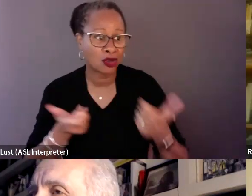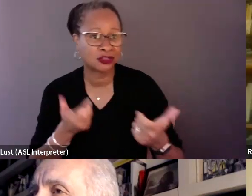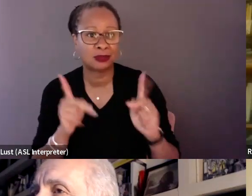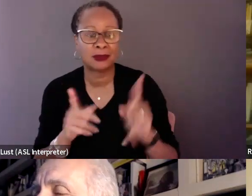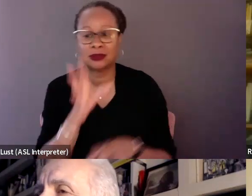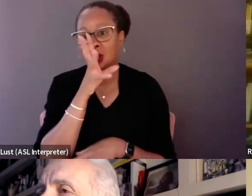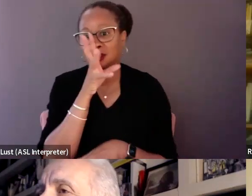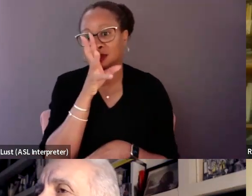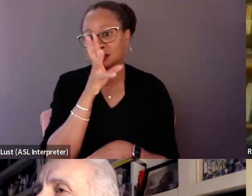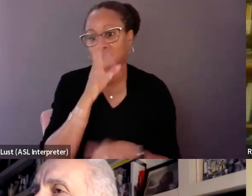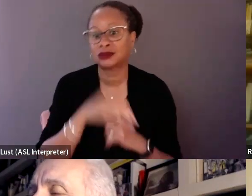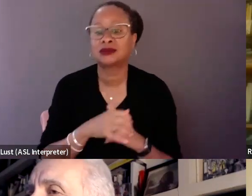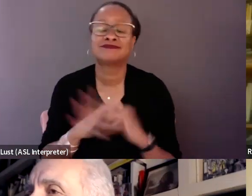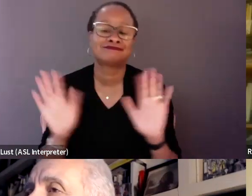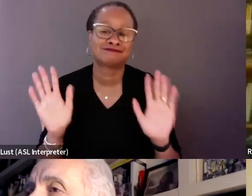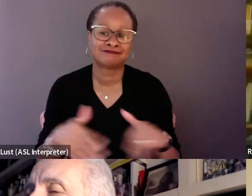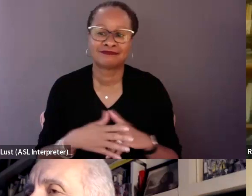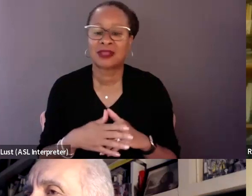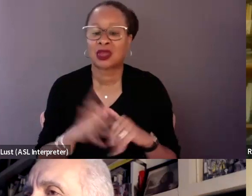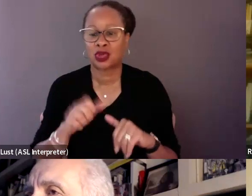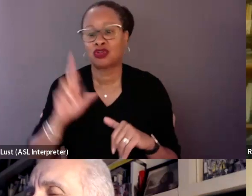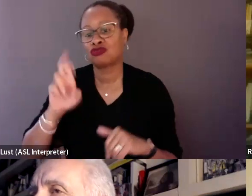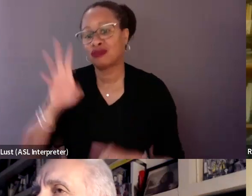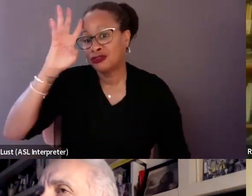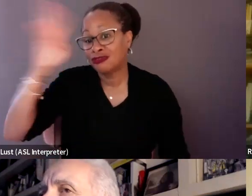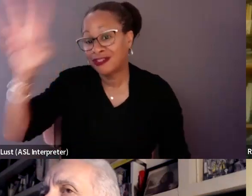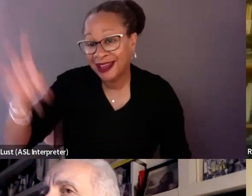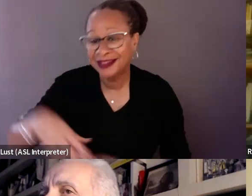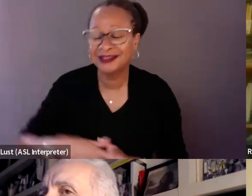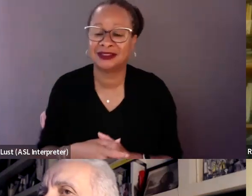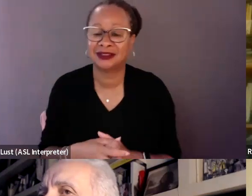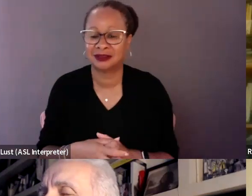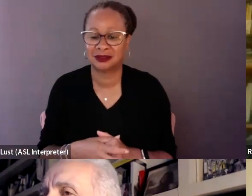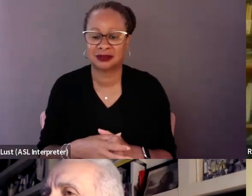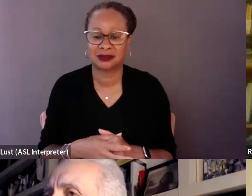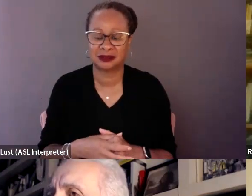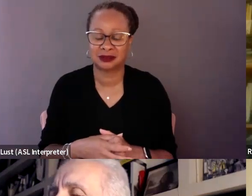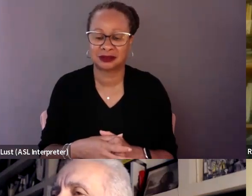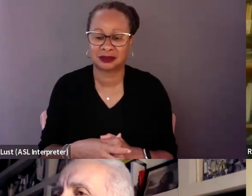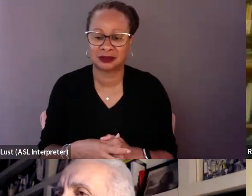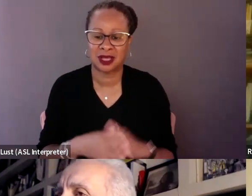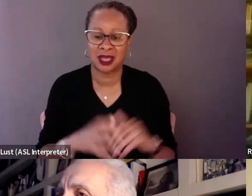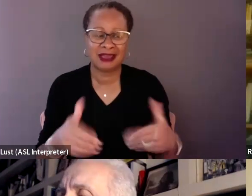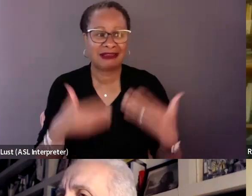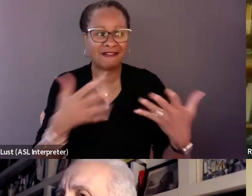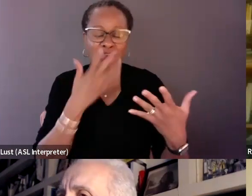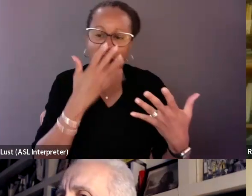talk, we could recreate, give a color